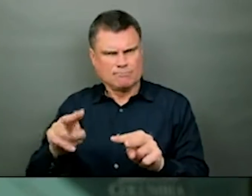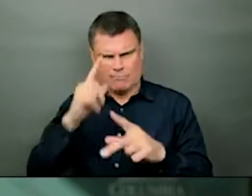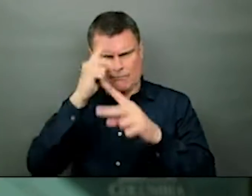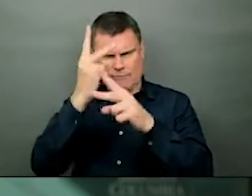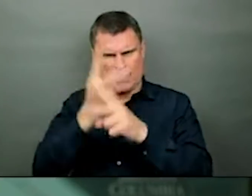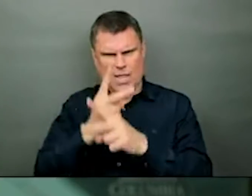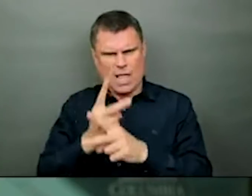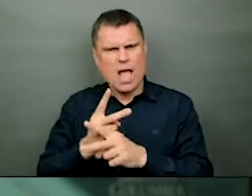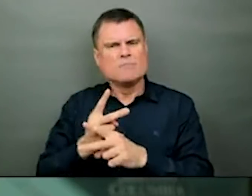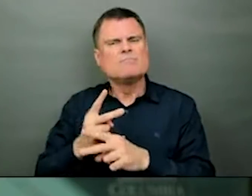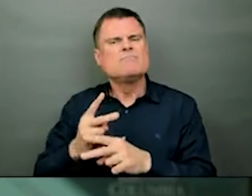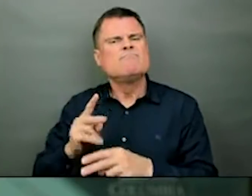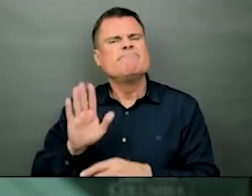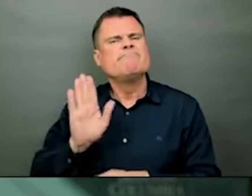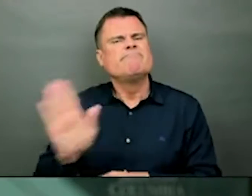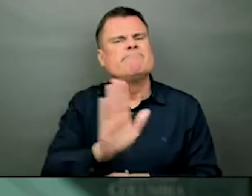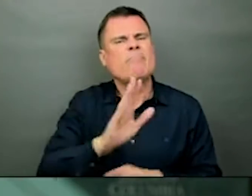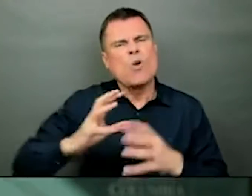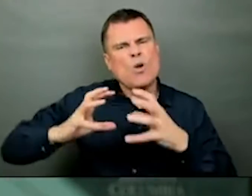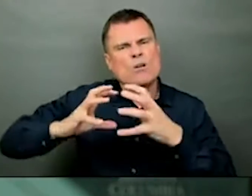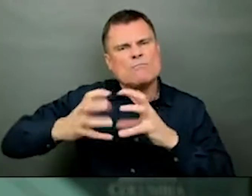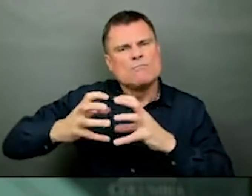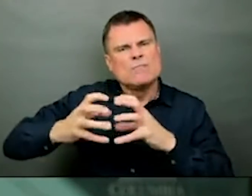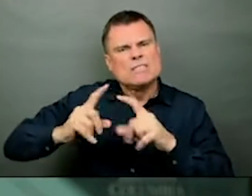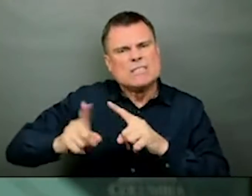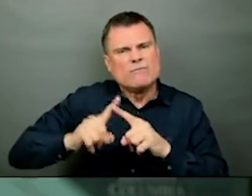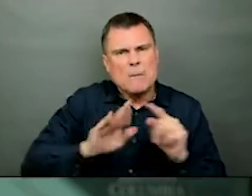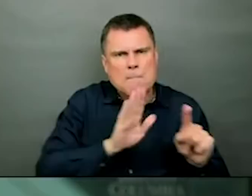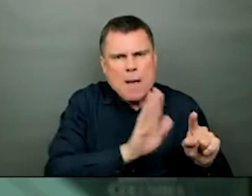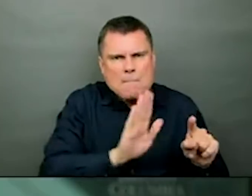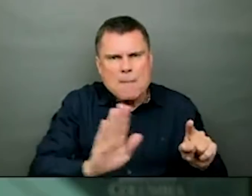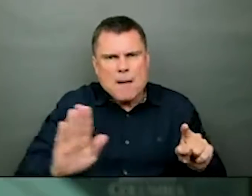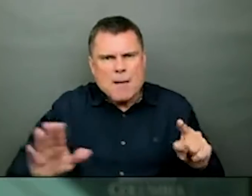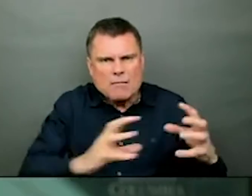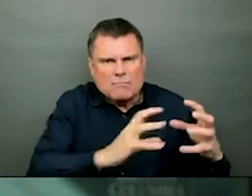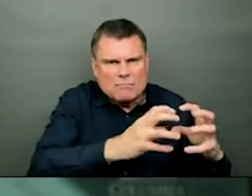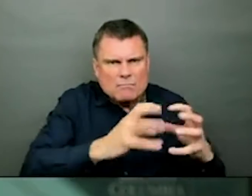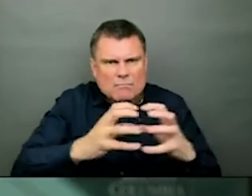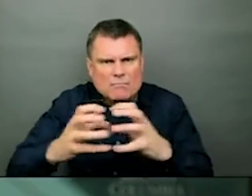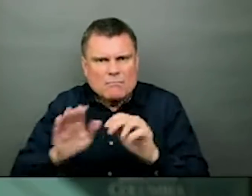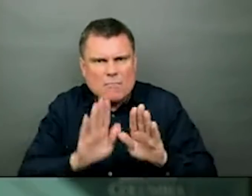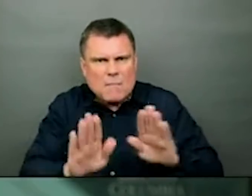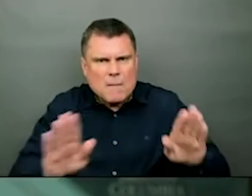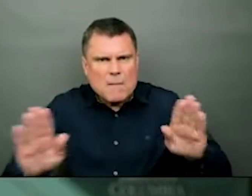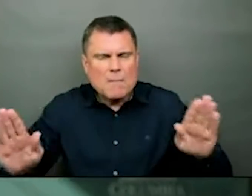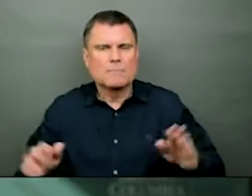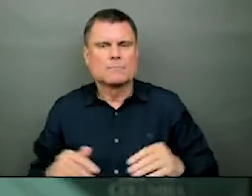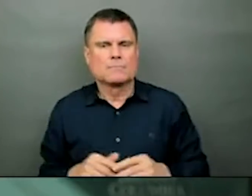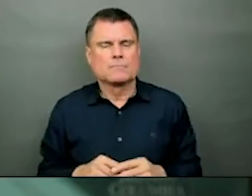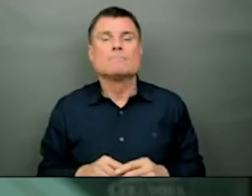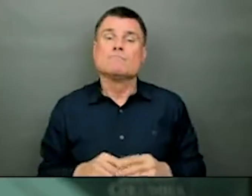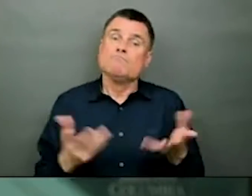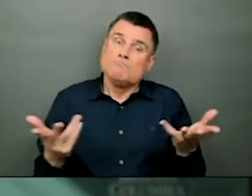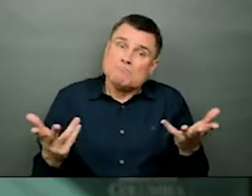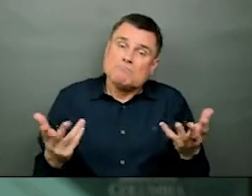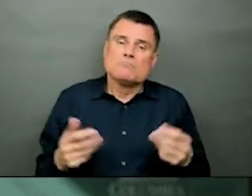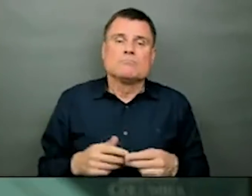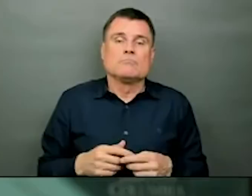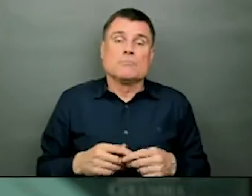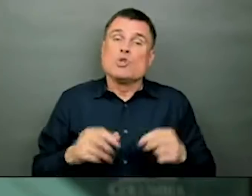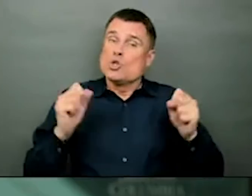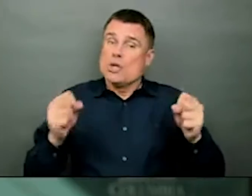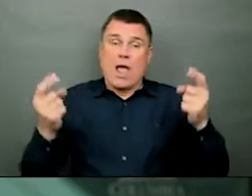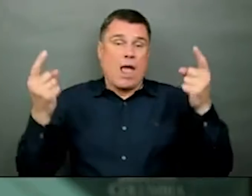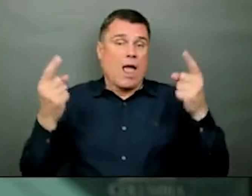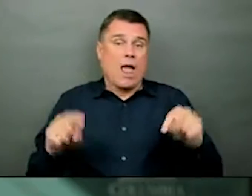It does happen in gatherings frequently, where people are living, either many people in a house or in congregate circumstances.